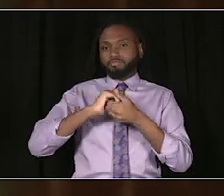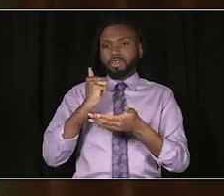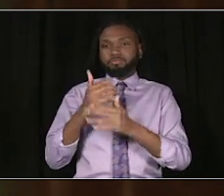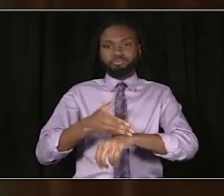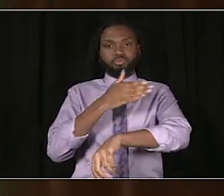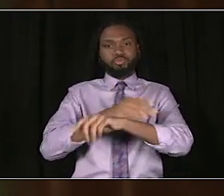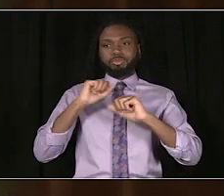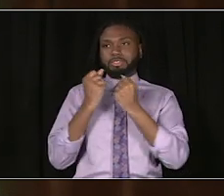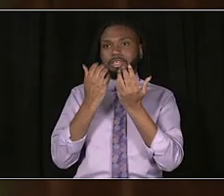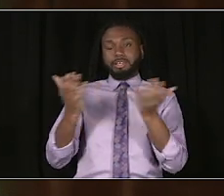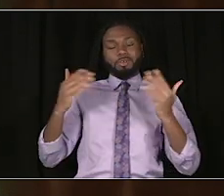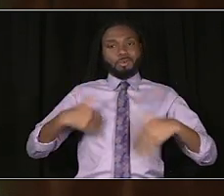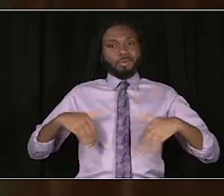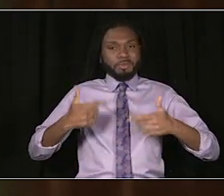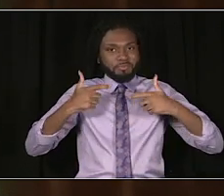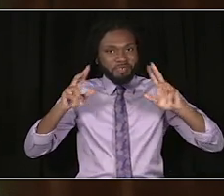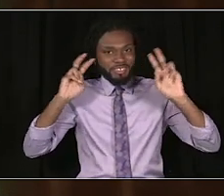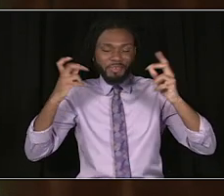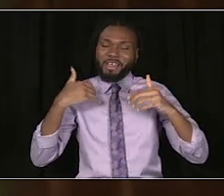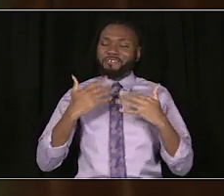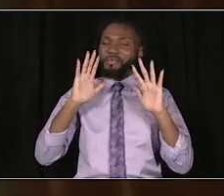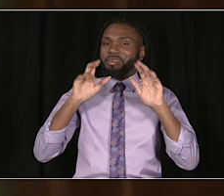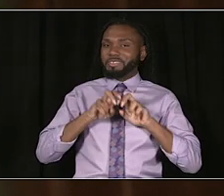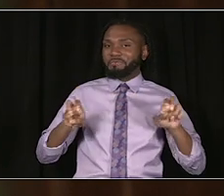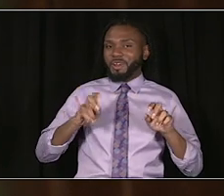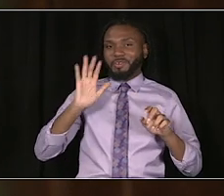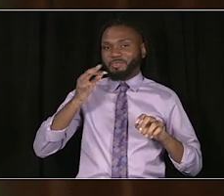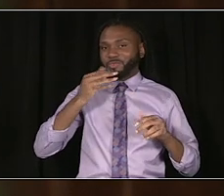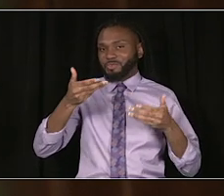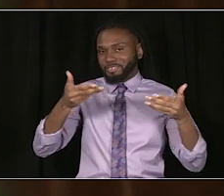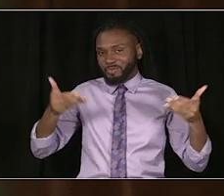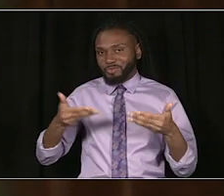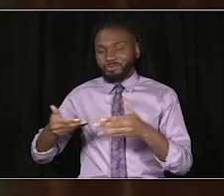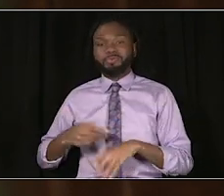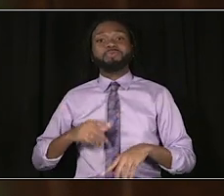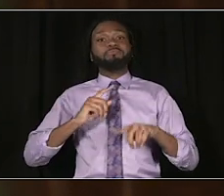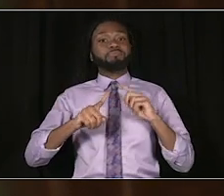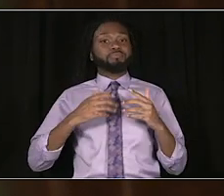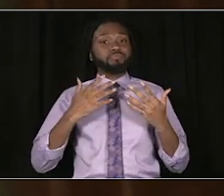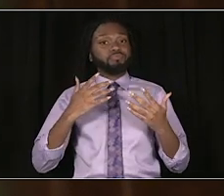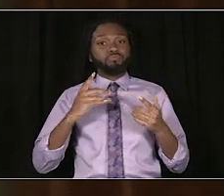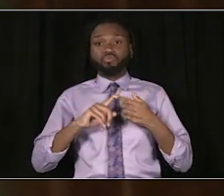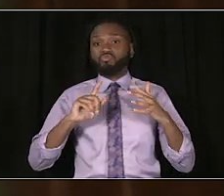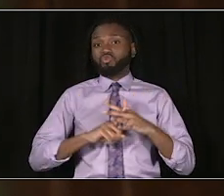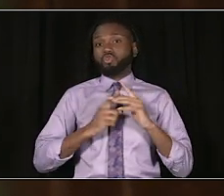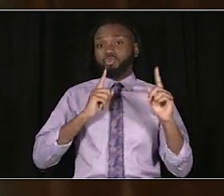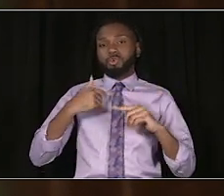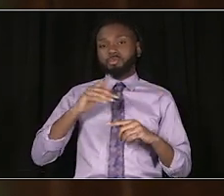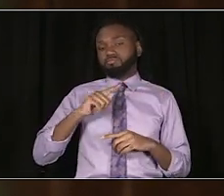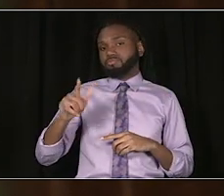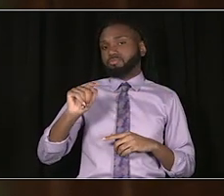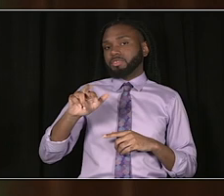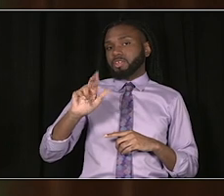improve society. Big topic. We have amazing panelists that are going to get into this. To get the conversation started, I'll turn it over to Tara